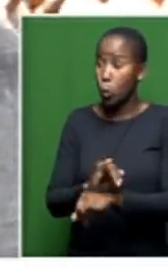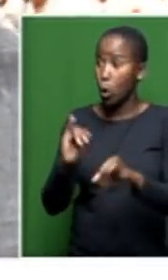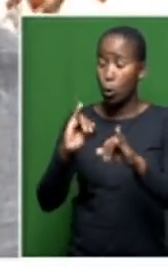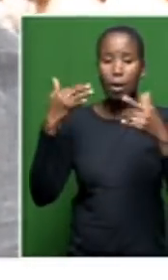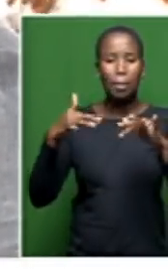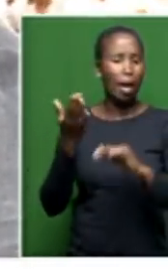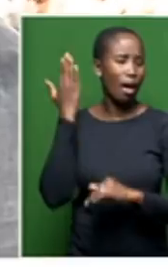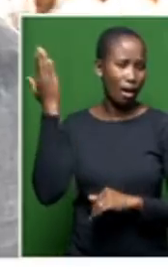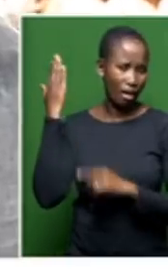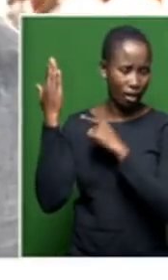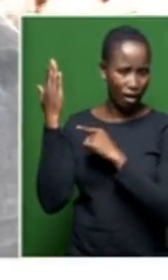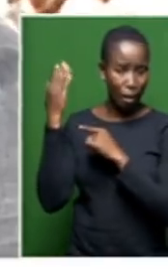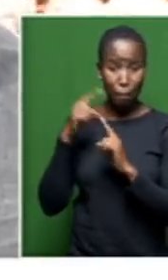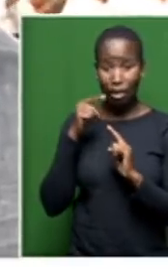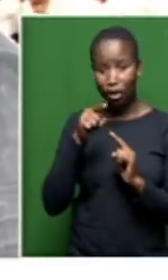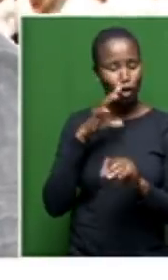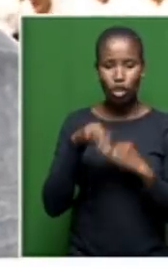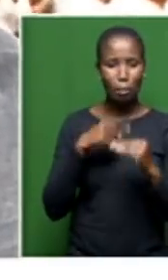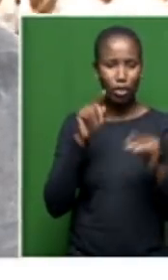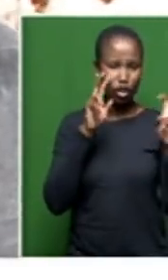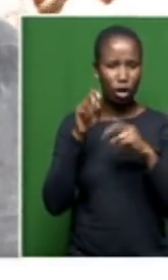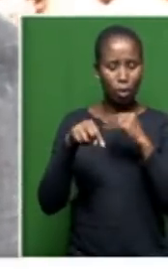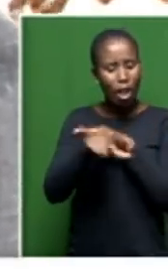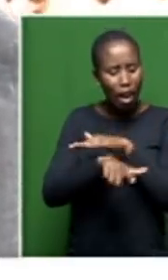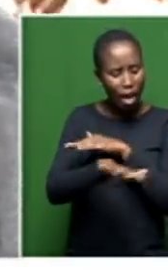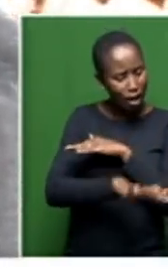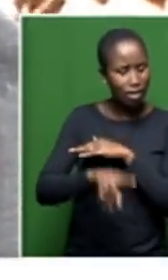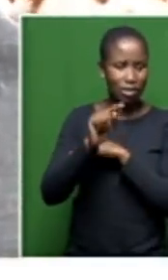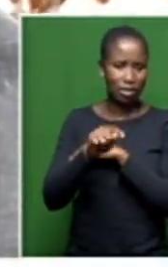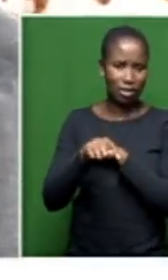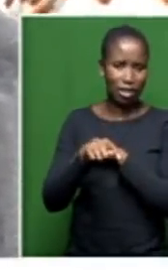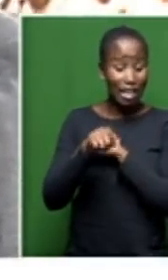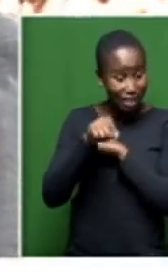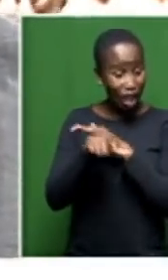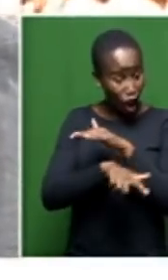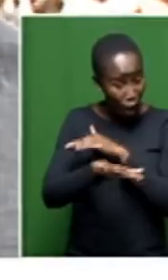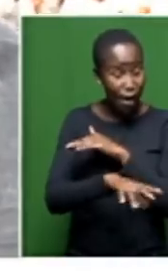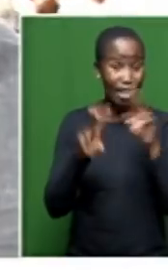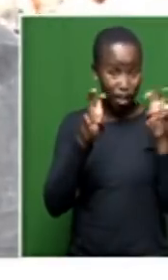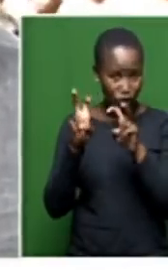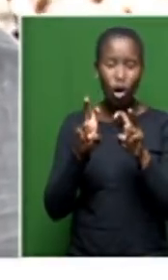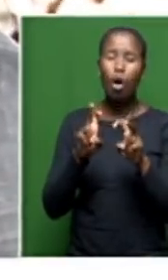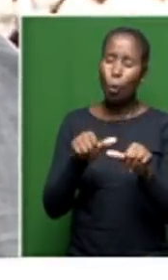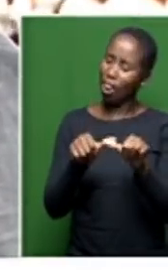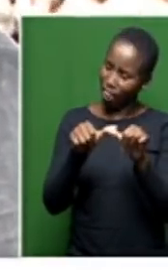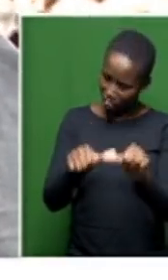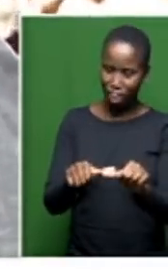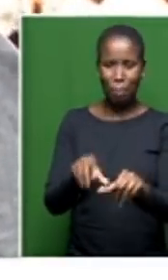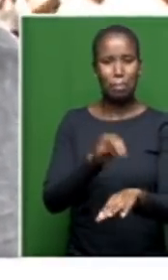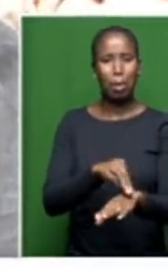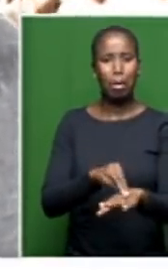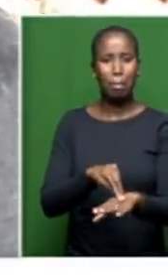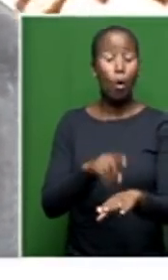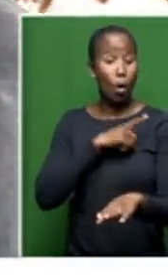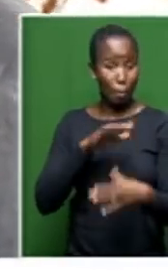not address what I spoke to you earlier about, the land question. It remains to haunt us because of the betrayal of what happened in